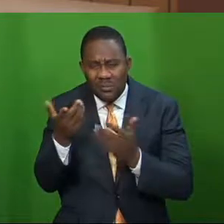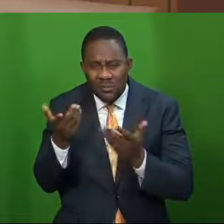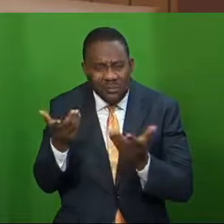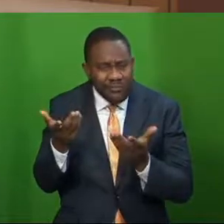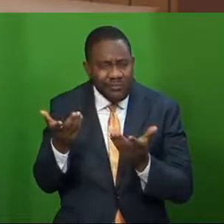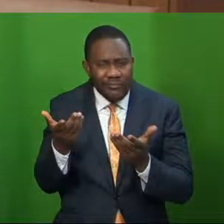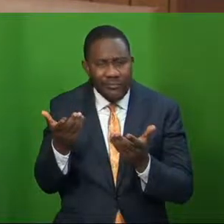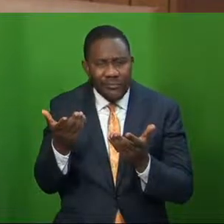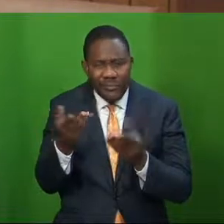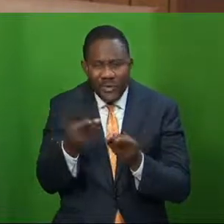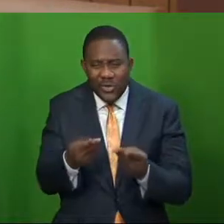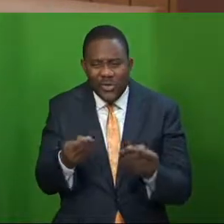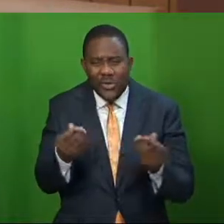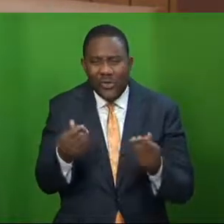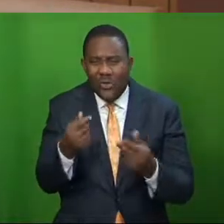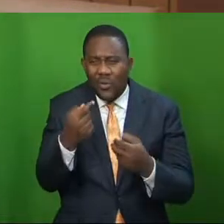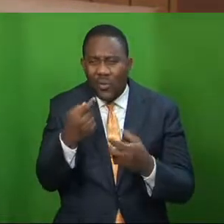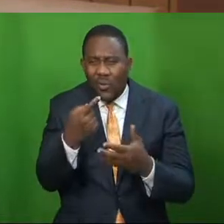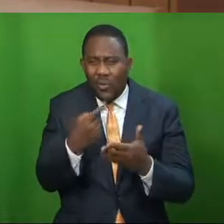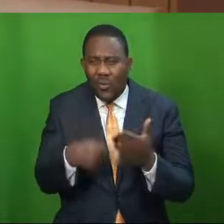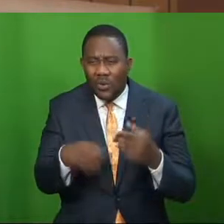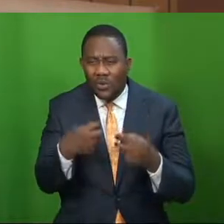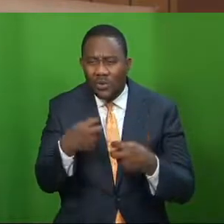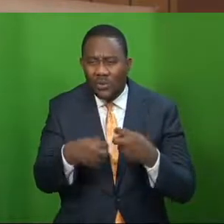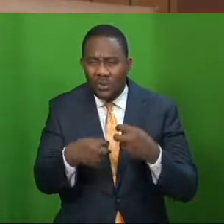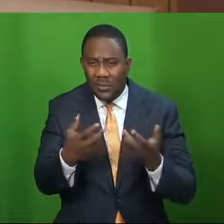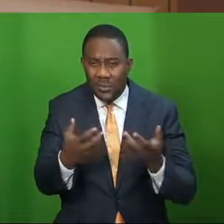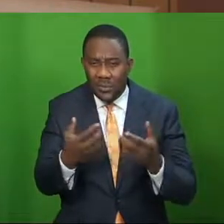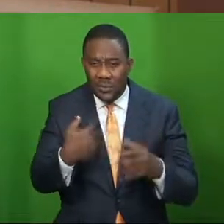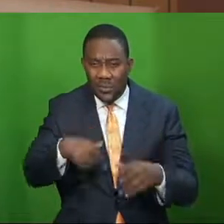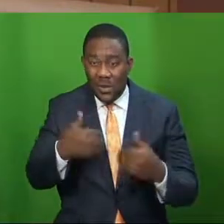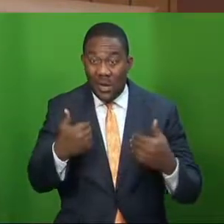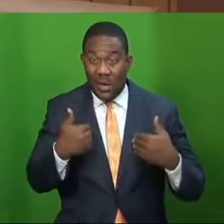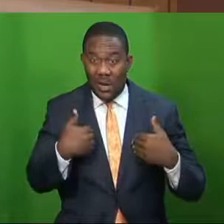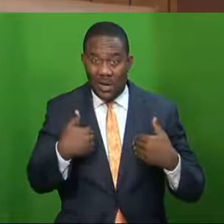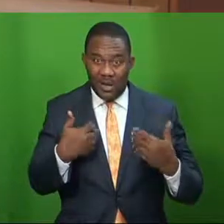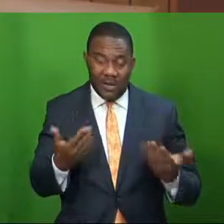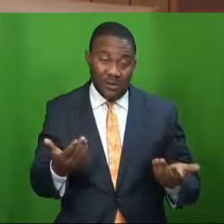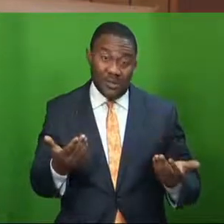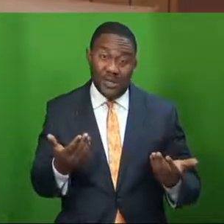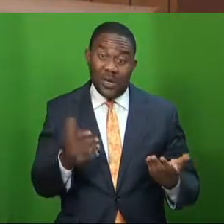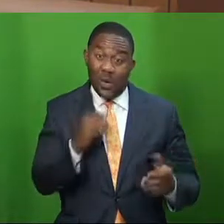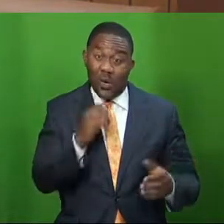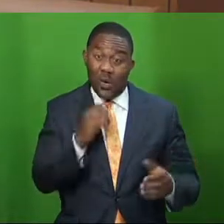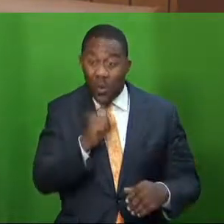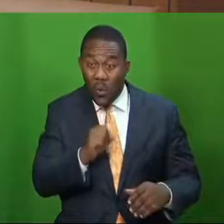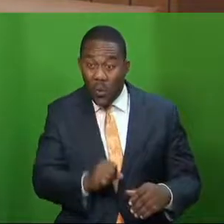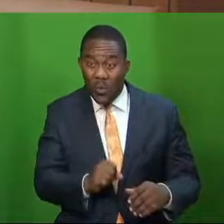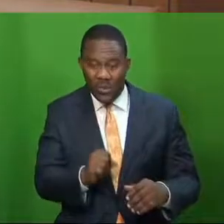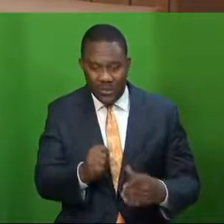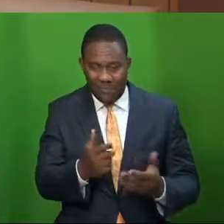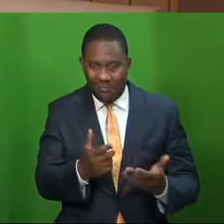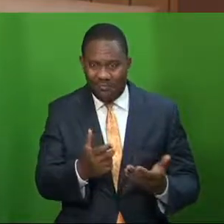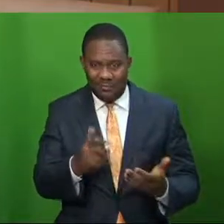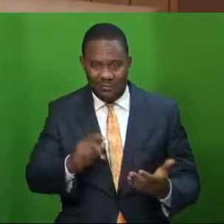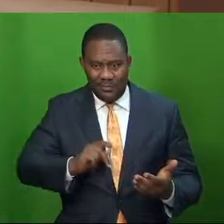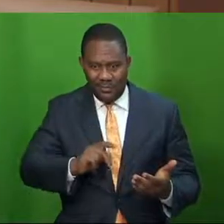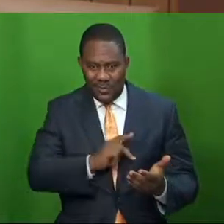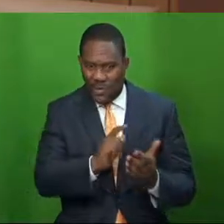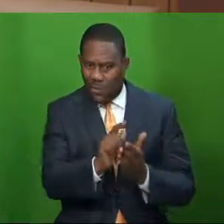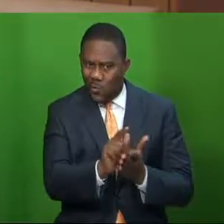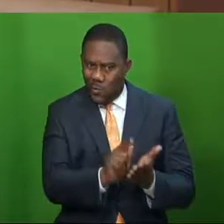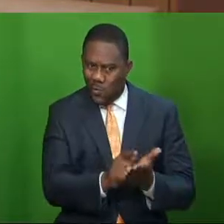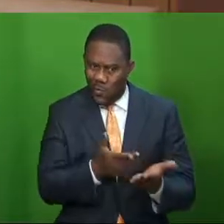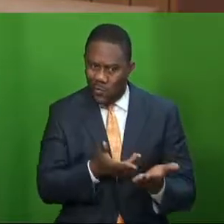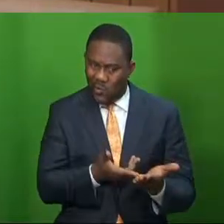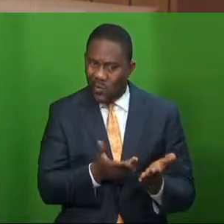one. So for us, we have the old one. We don't know what is in the new one, and for